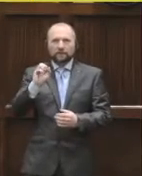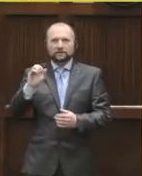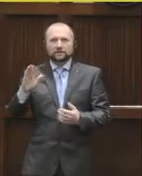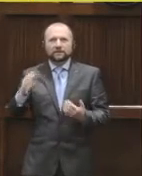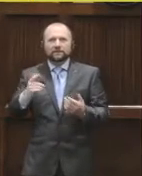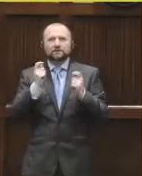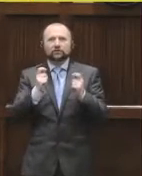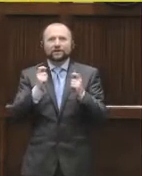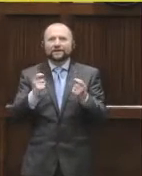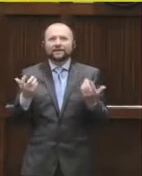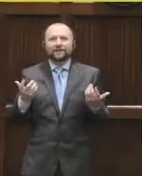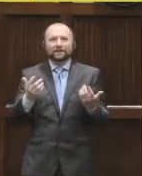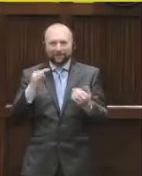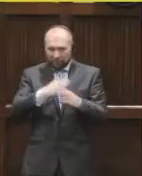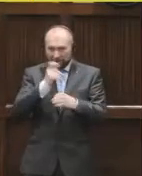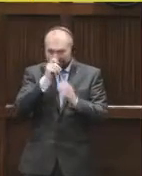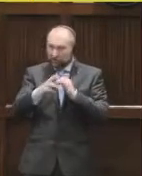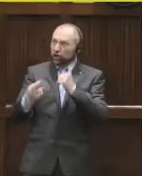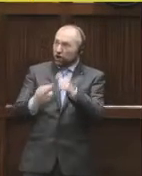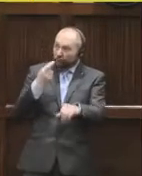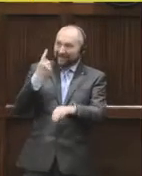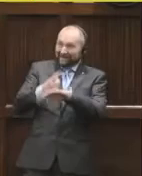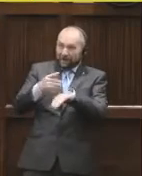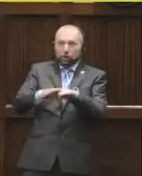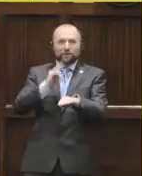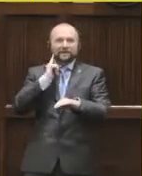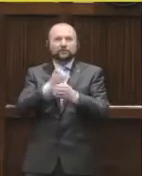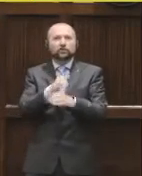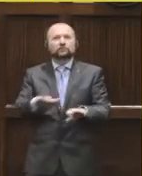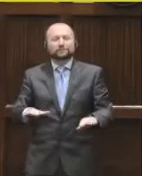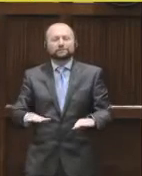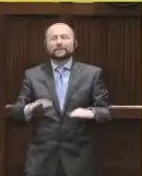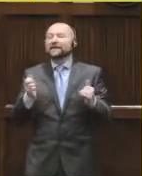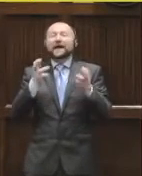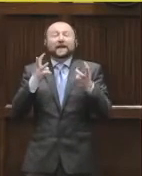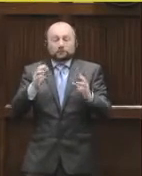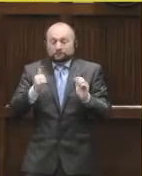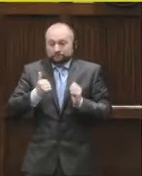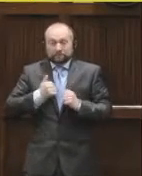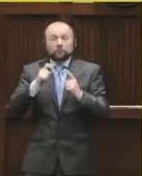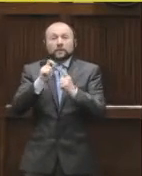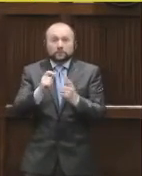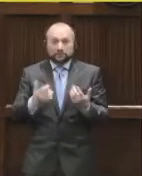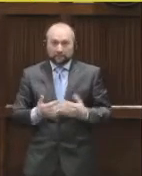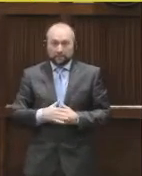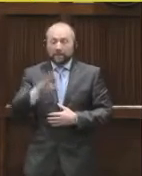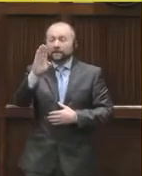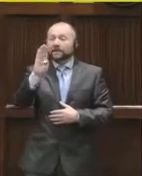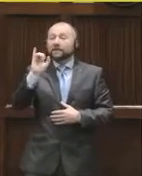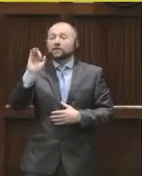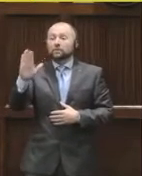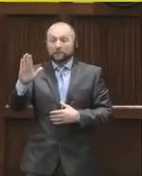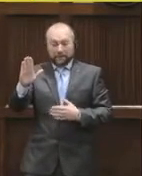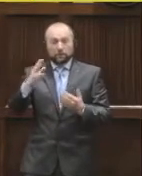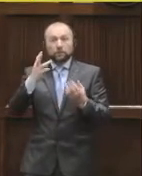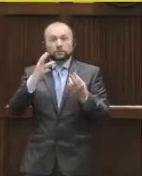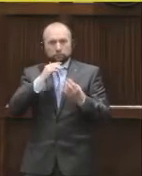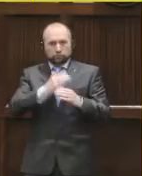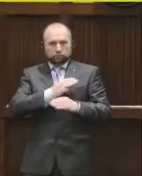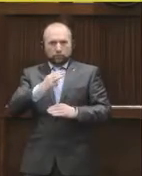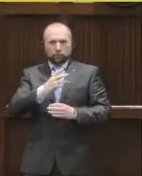deaf. I think that's really important. So, look, the point I would make is that the bill proposes to establish